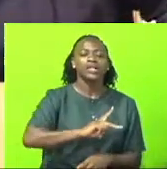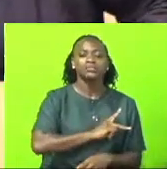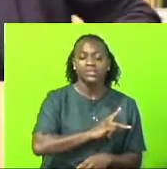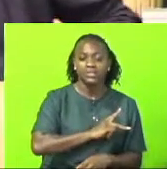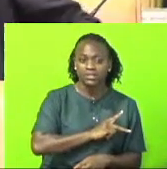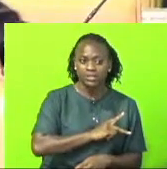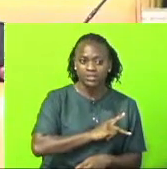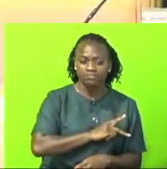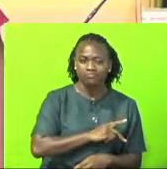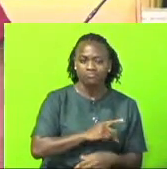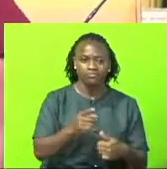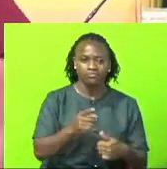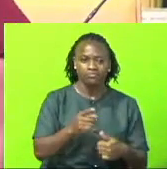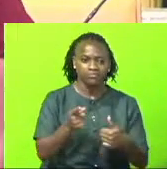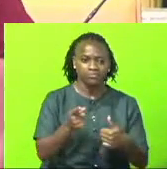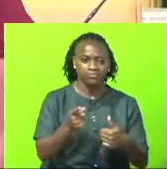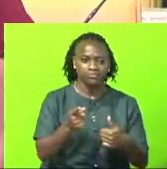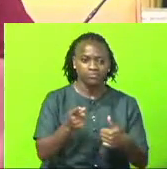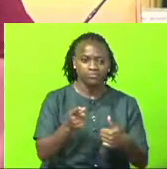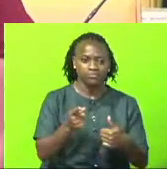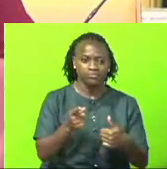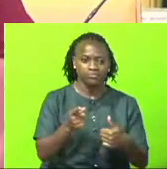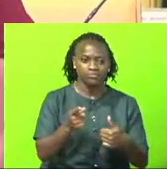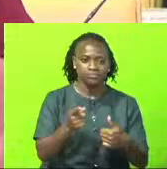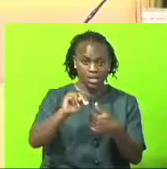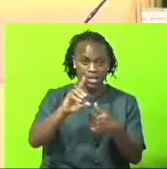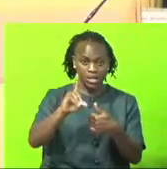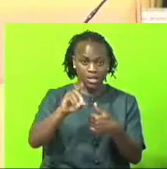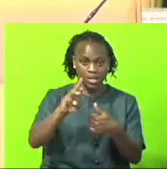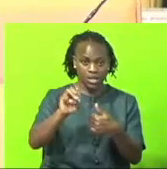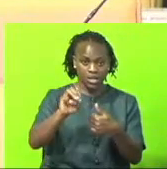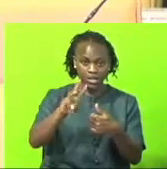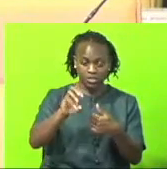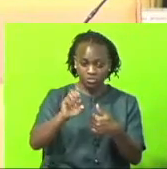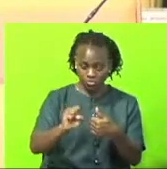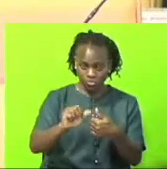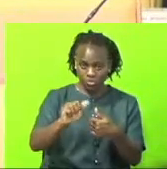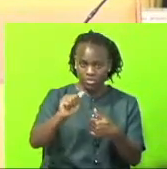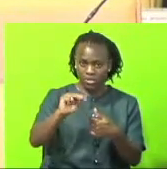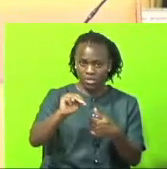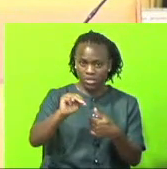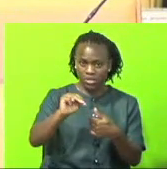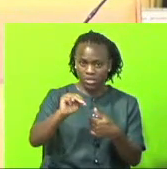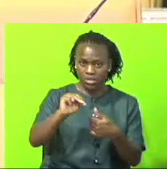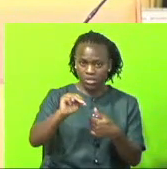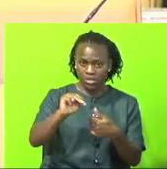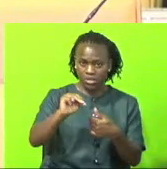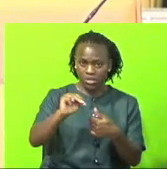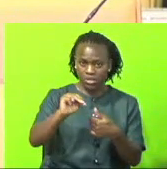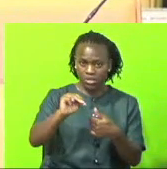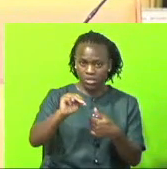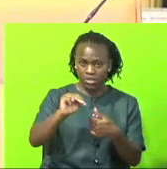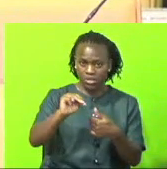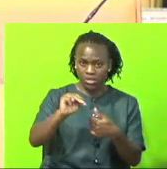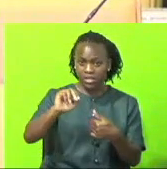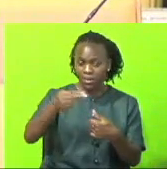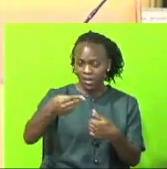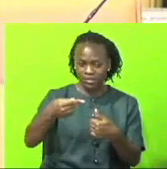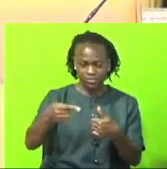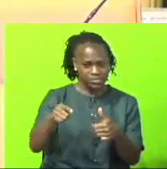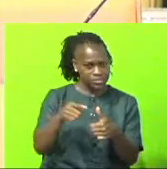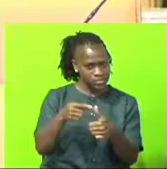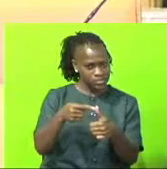the Honorable Andrews Amwakwe-Siama, who also happens to be the 2nd Deputy Speaker of this